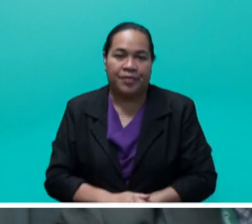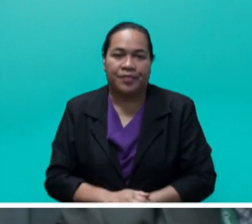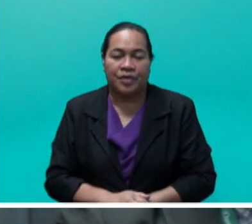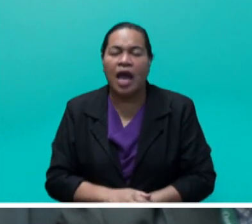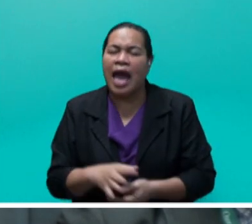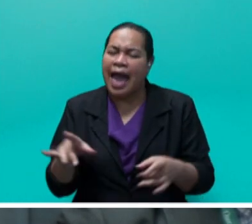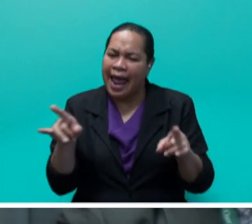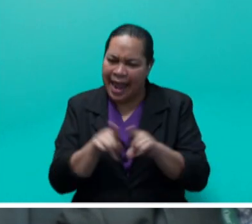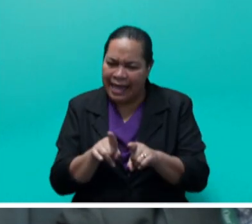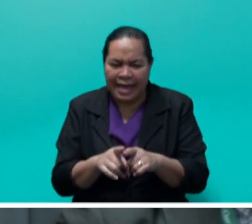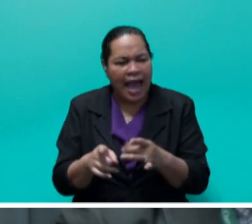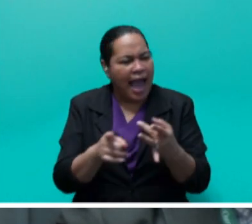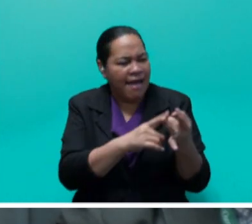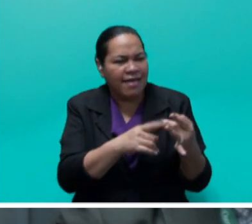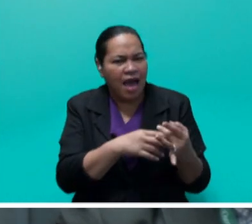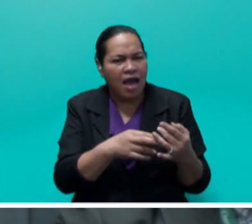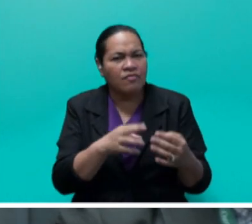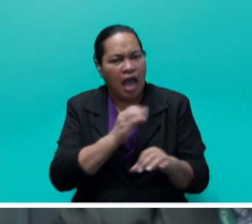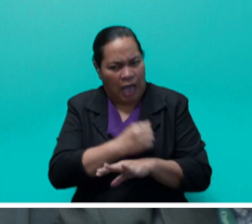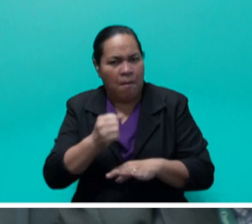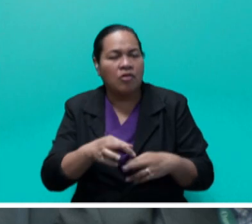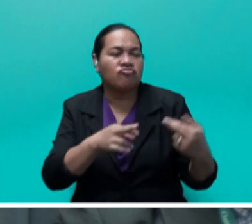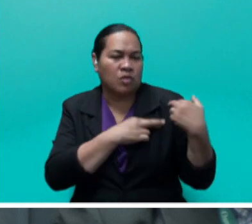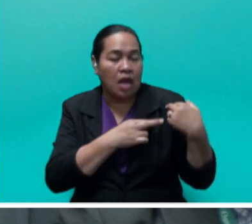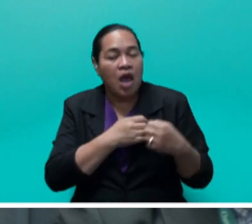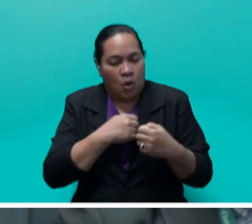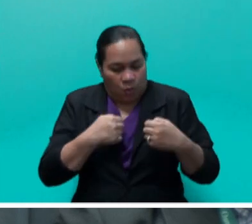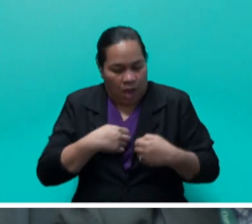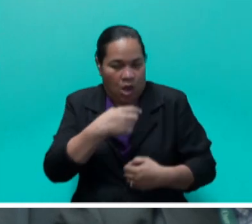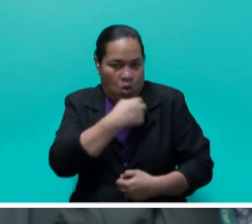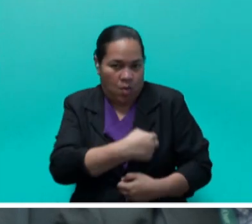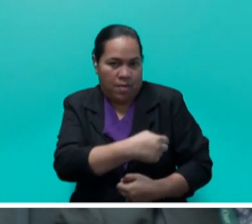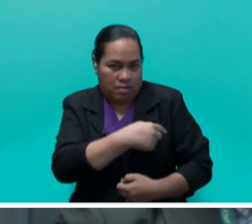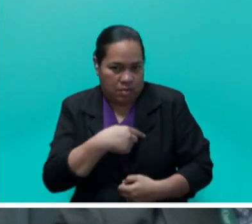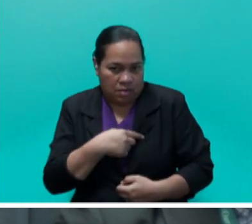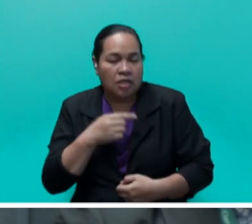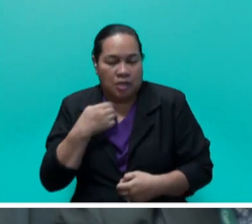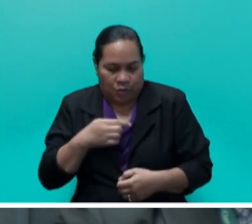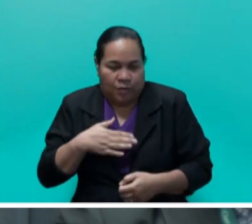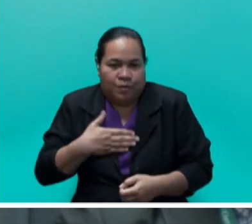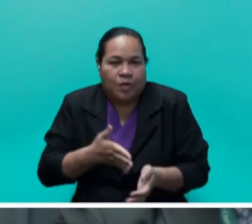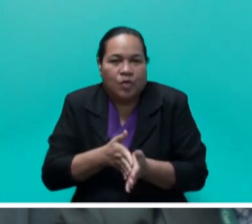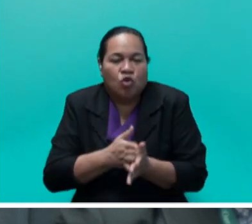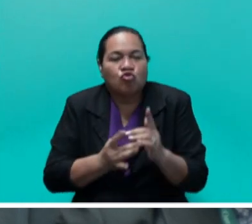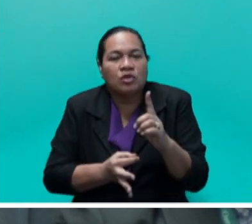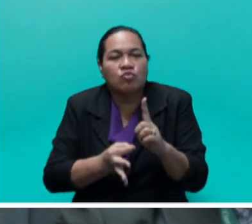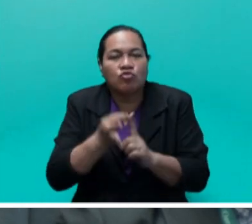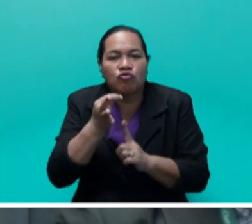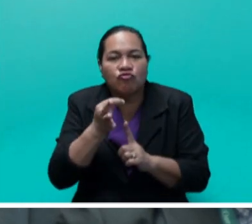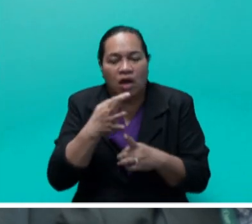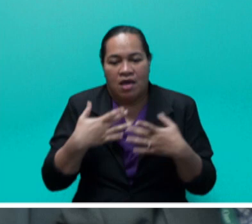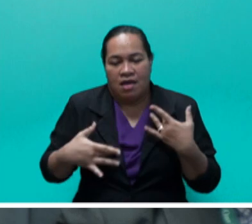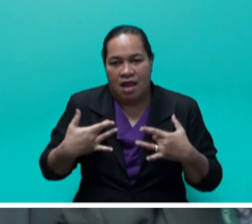like any responsible government, our commitment underpins our willingness to improve the livelihood